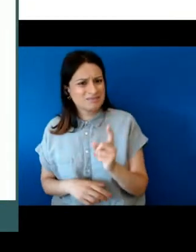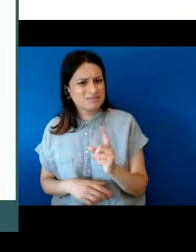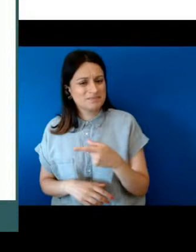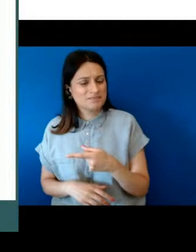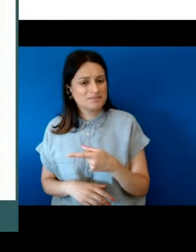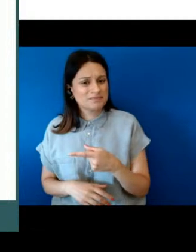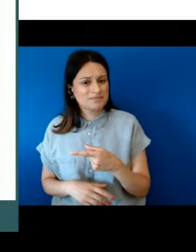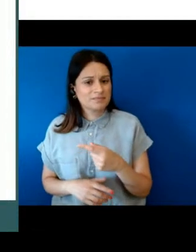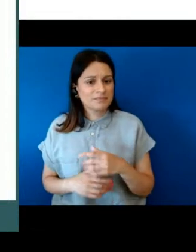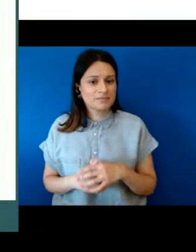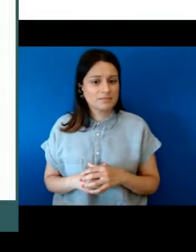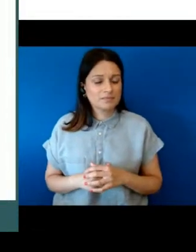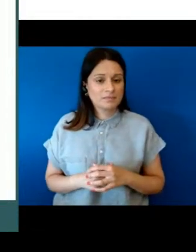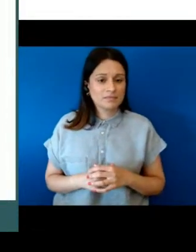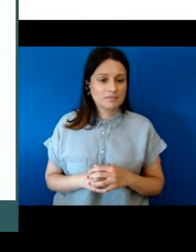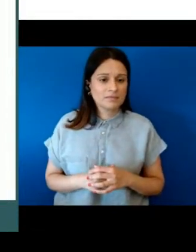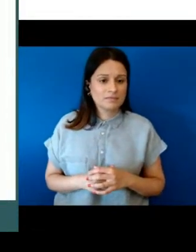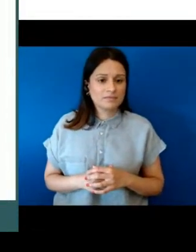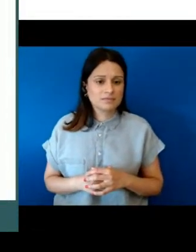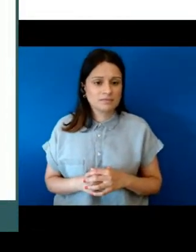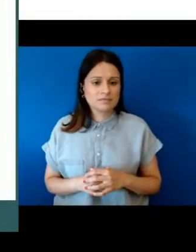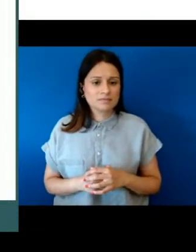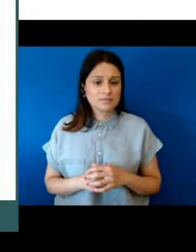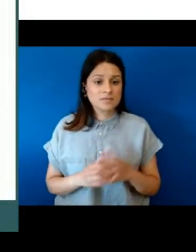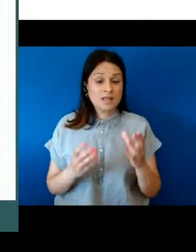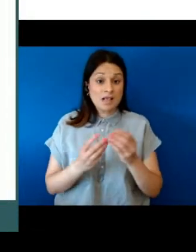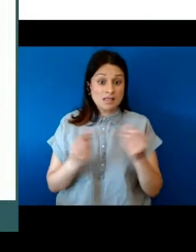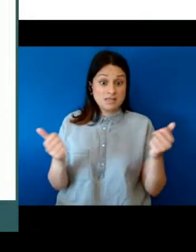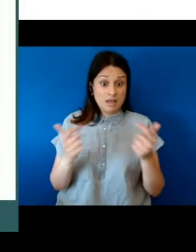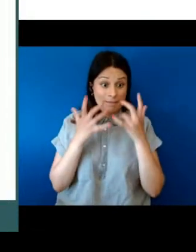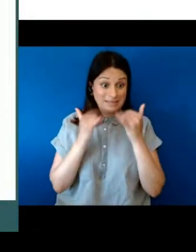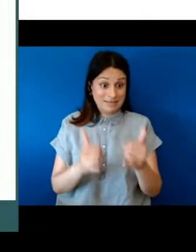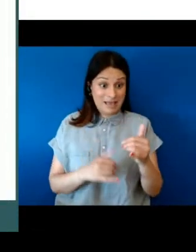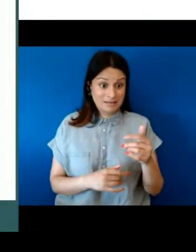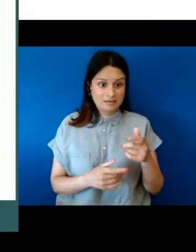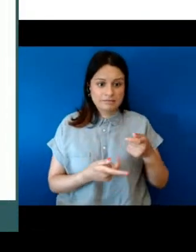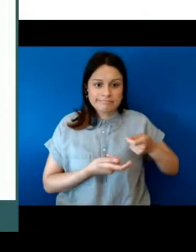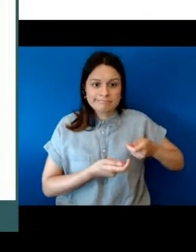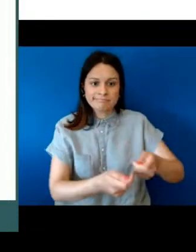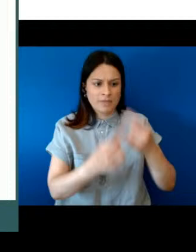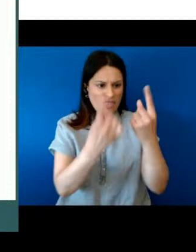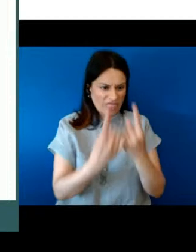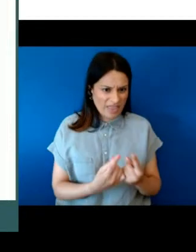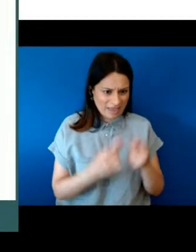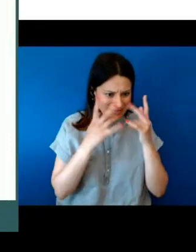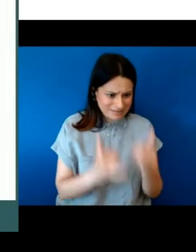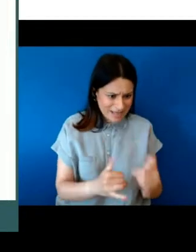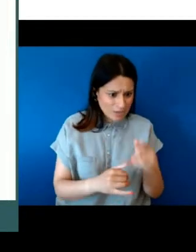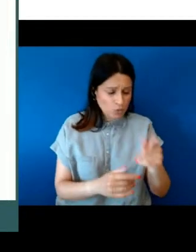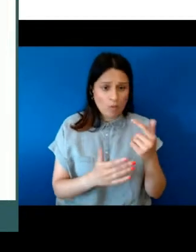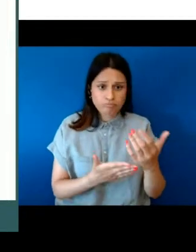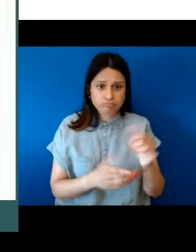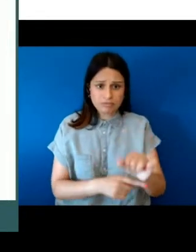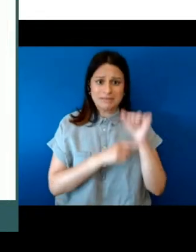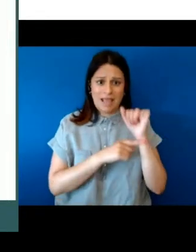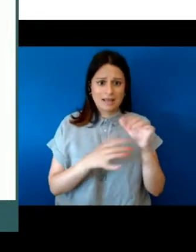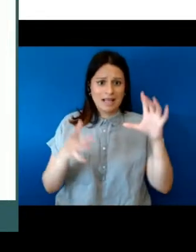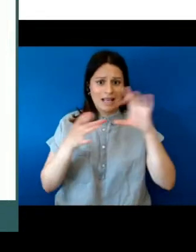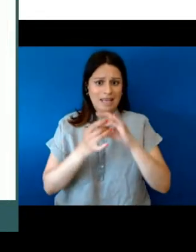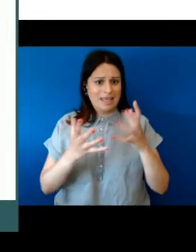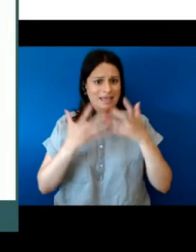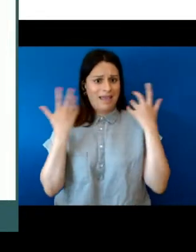type thing that's been through some rigorous testing, then it's you can sort of say with confidence, yes,